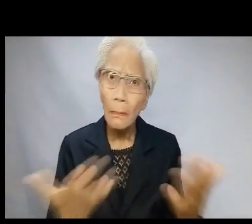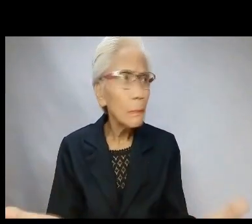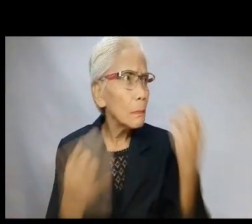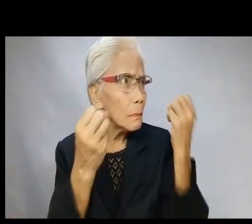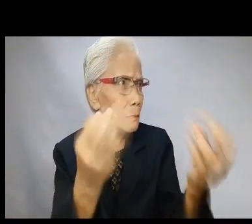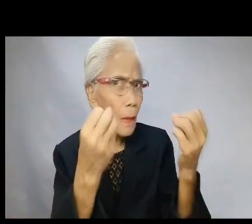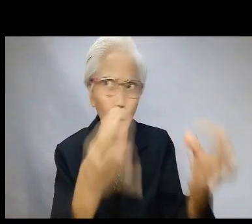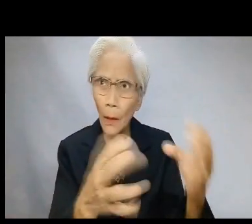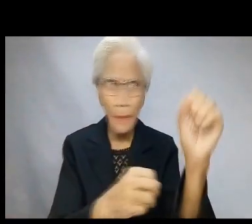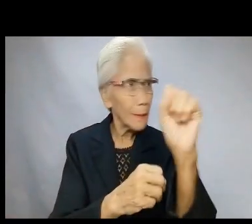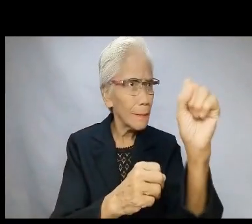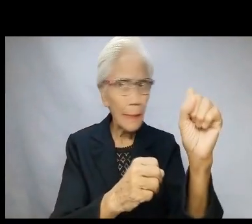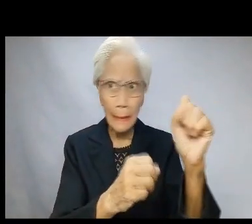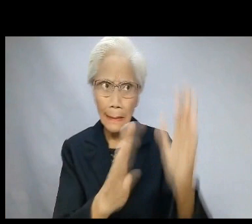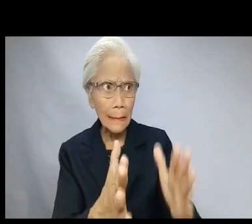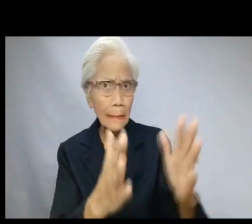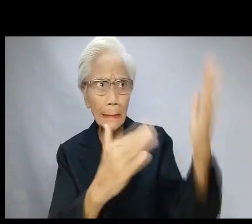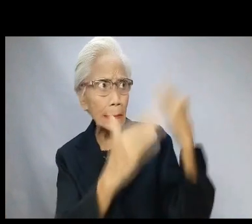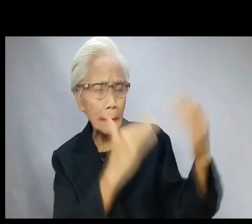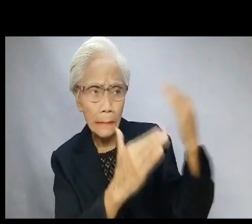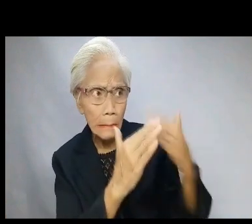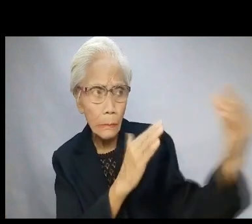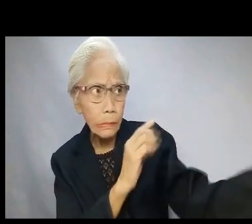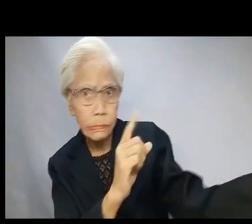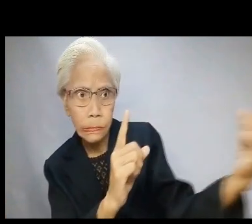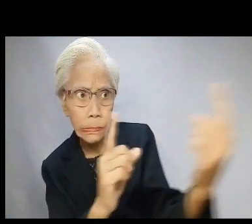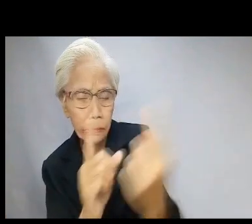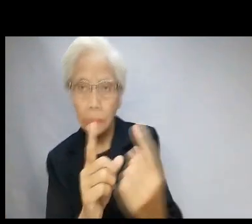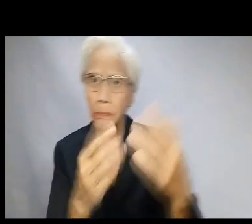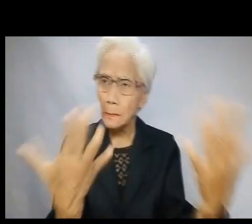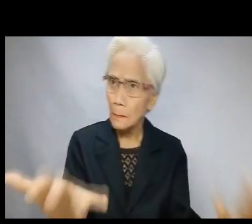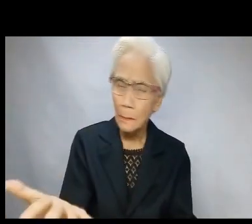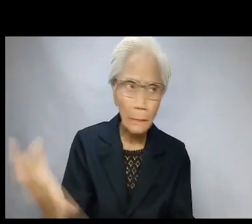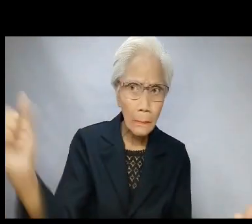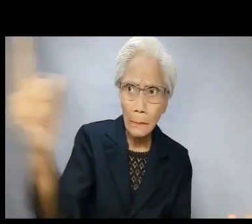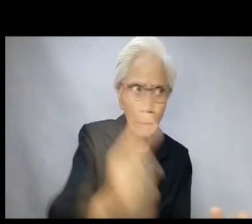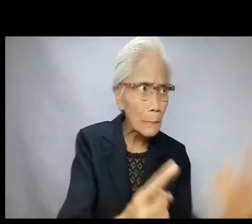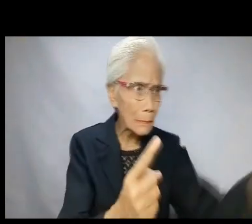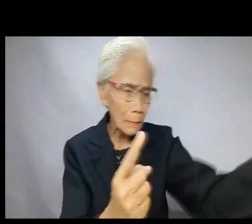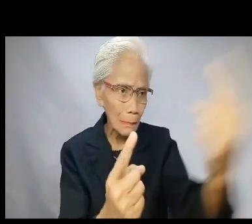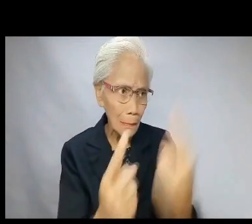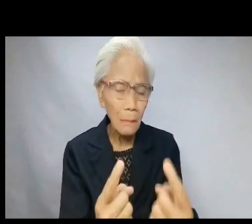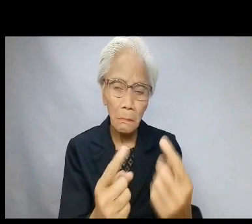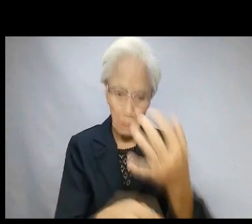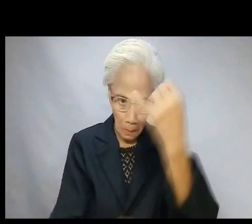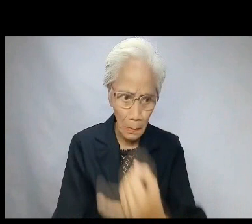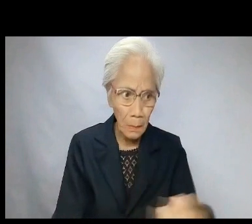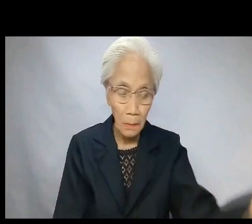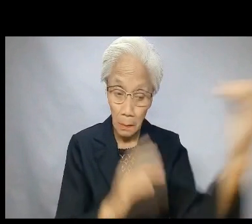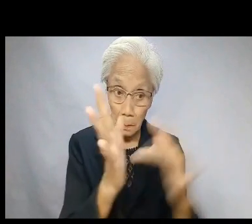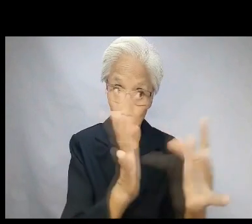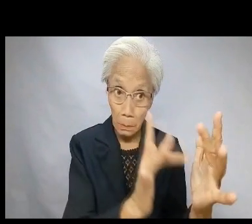Many of the Samaritans of that town began to believe in him. When the Samaritans came to him, they invited